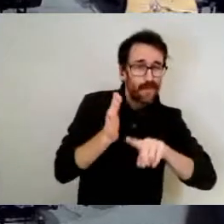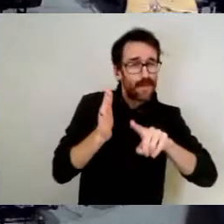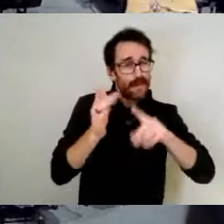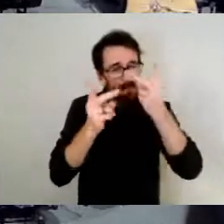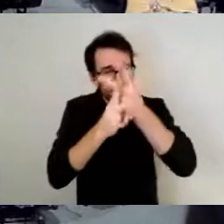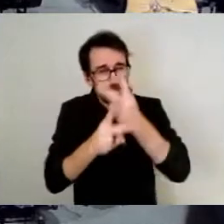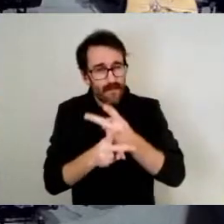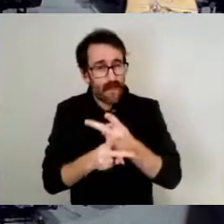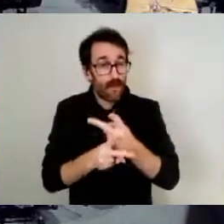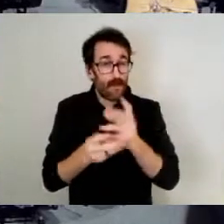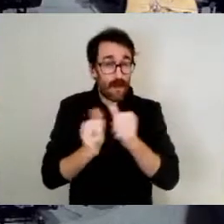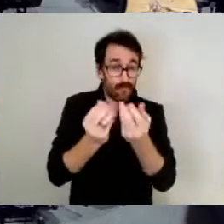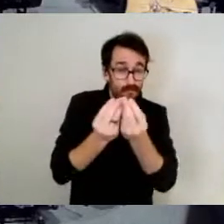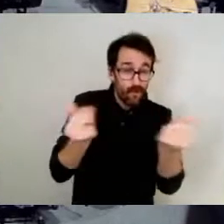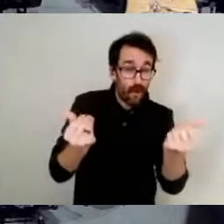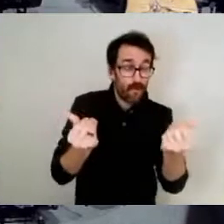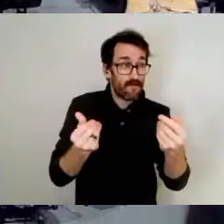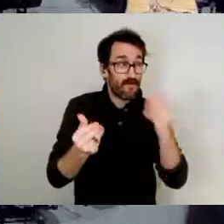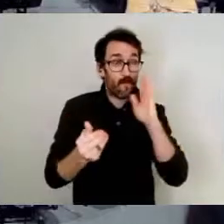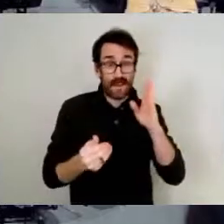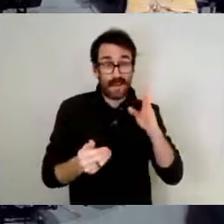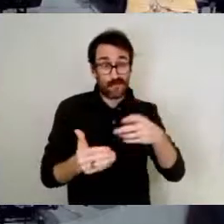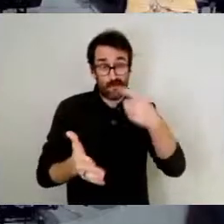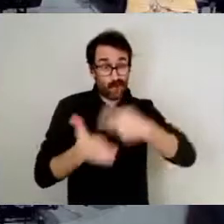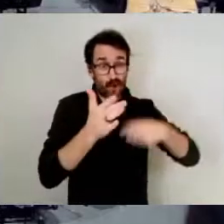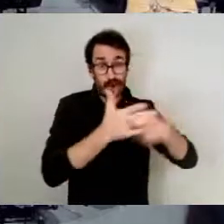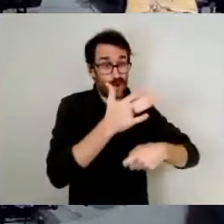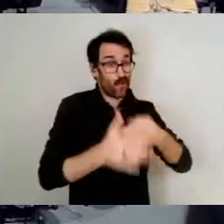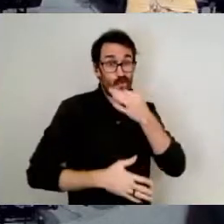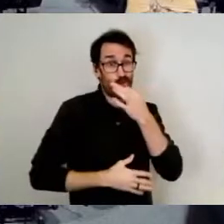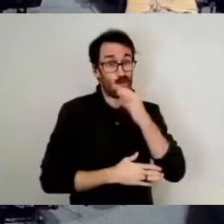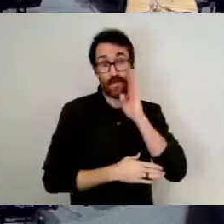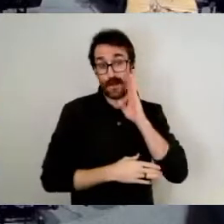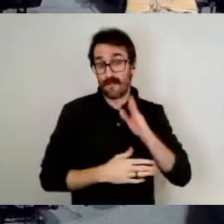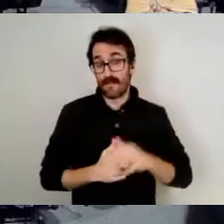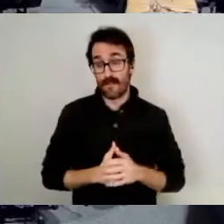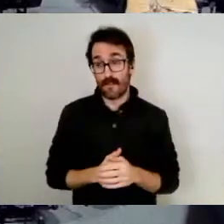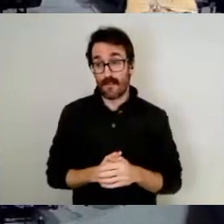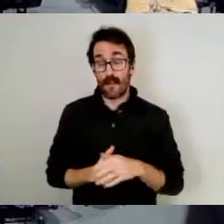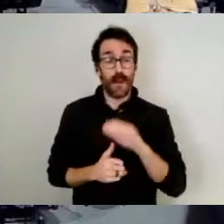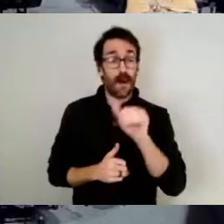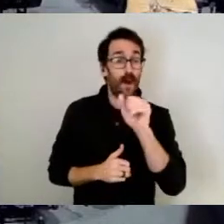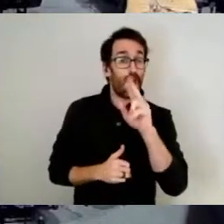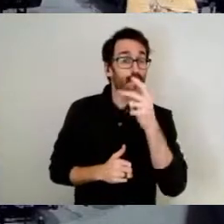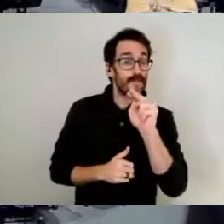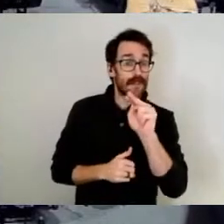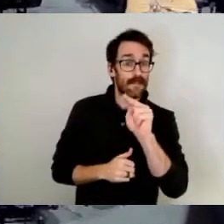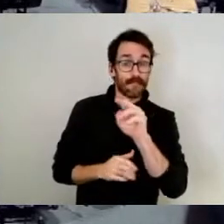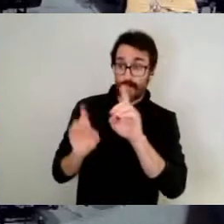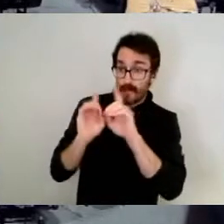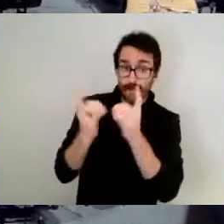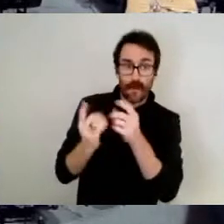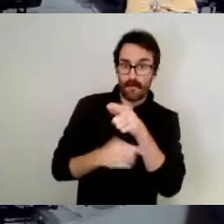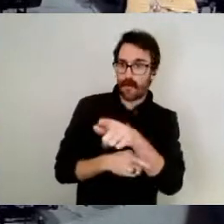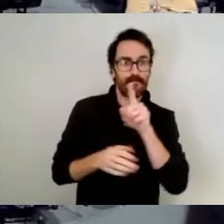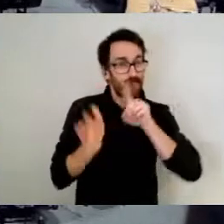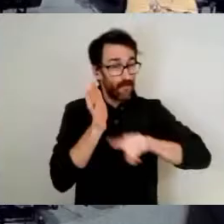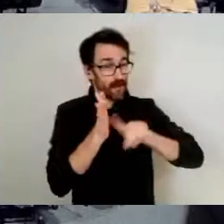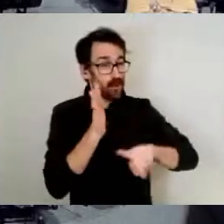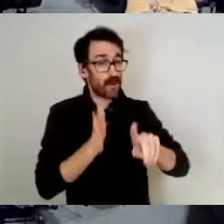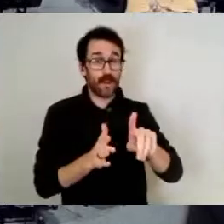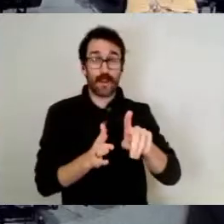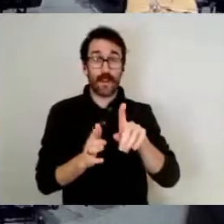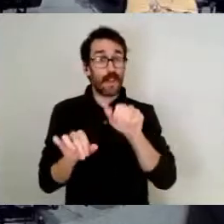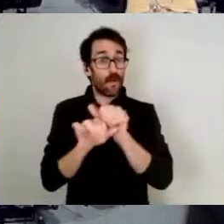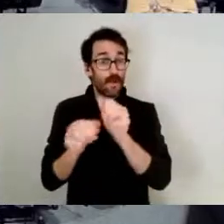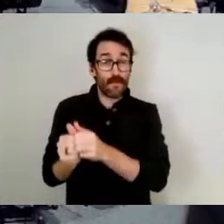regarding the arson investigation, one detail I was just curious about, and I can't seem to find this information